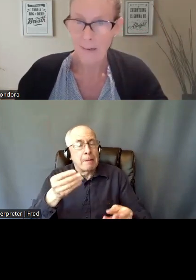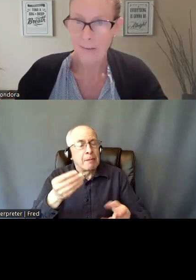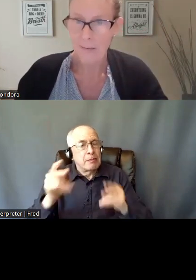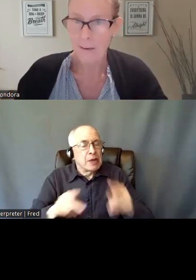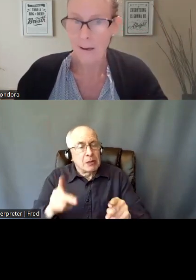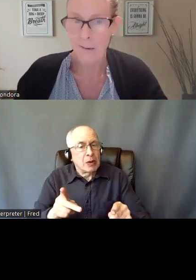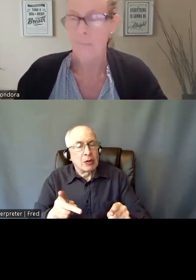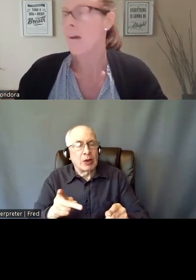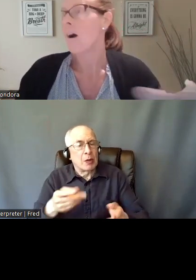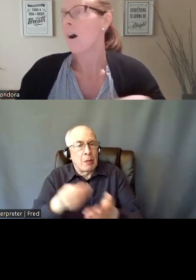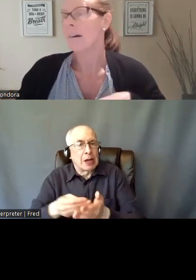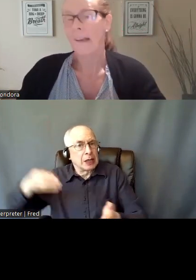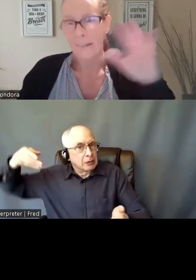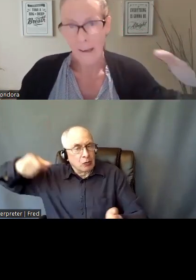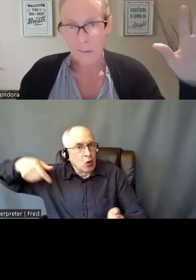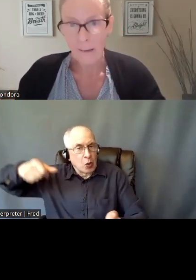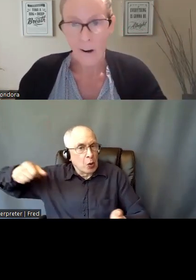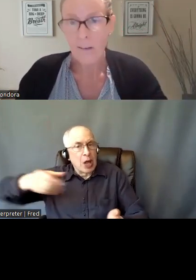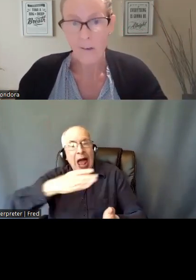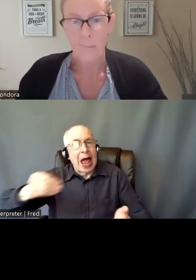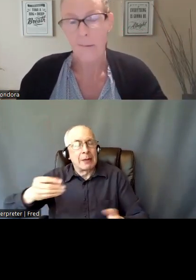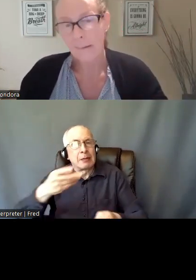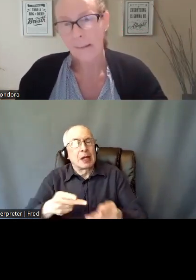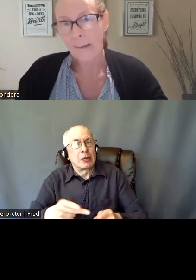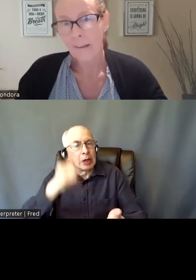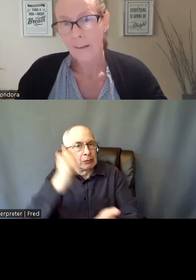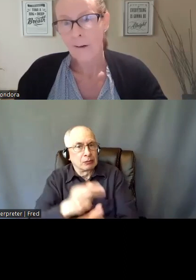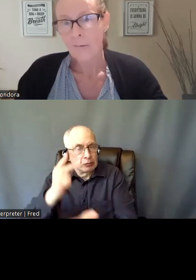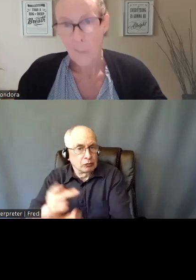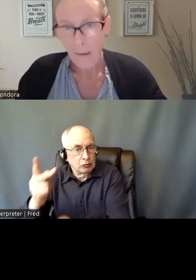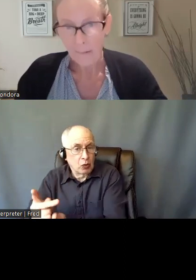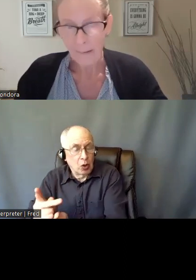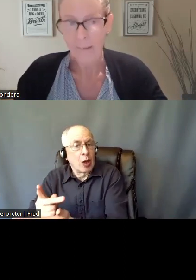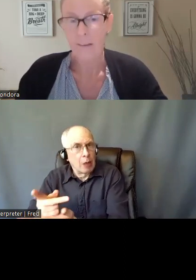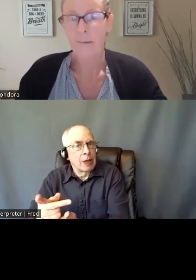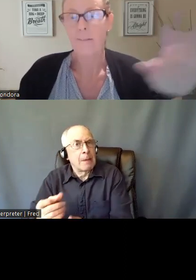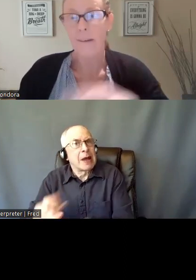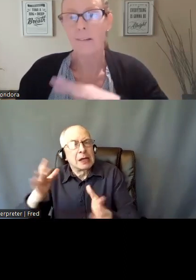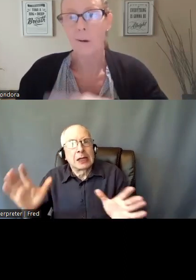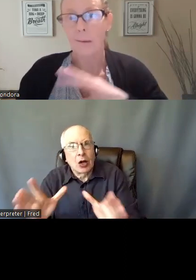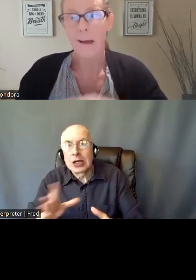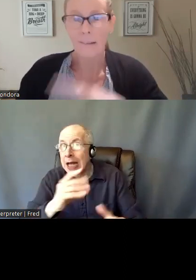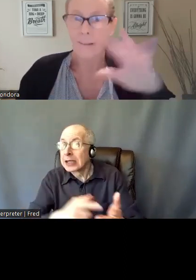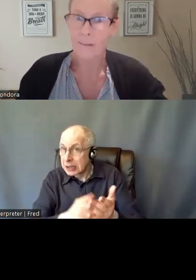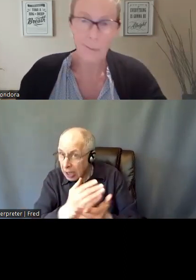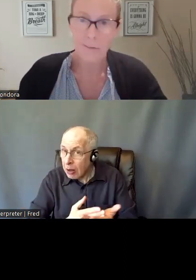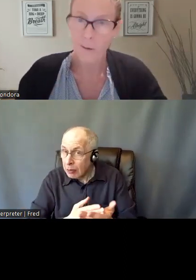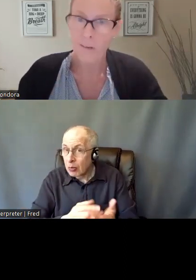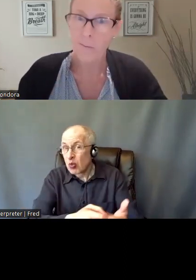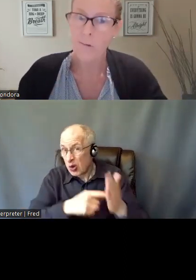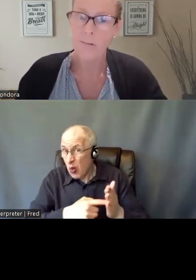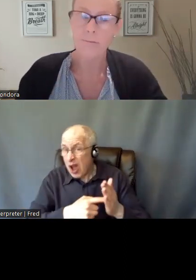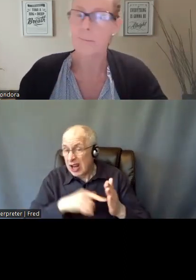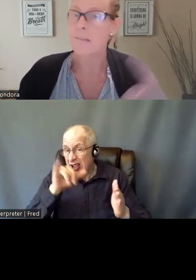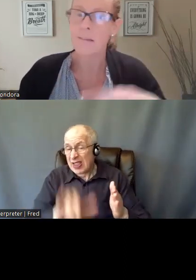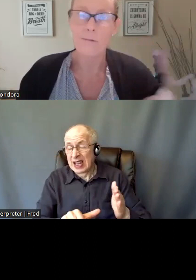accrediting bodies are, again, not only encouraging, but really requiring, and in fact, going back to the